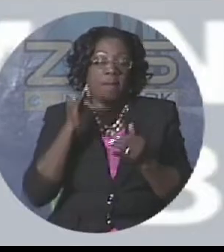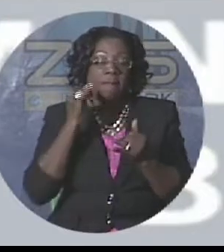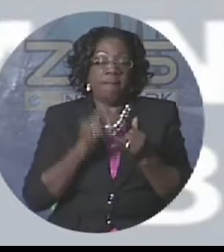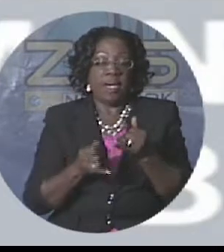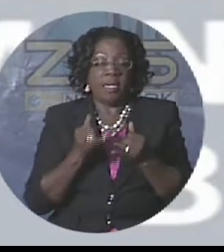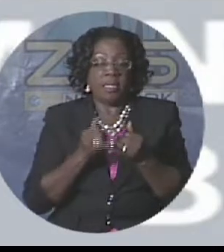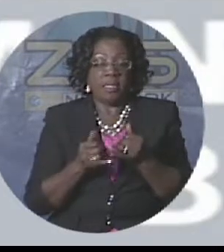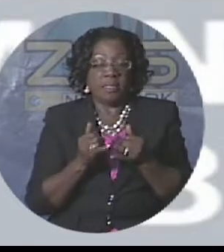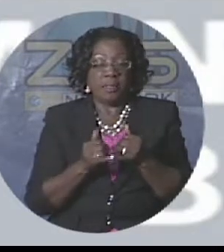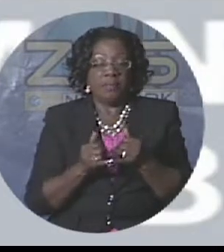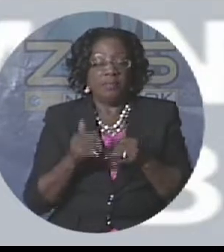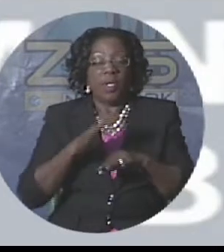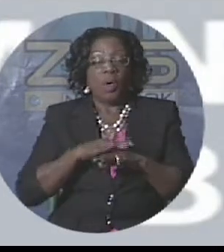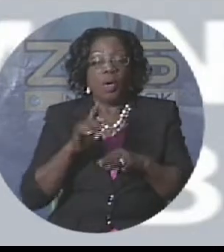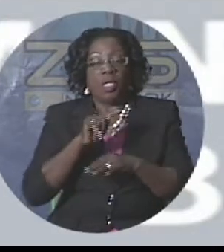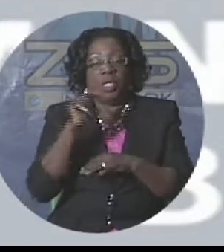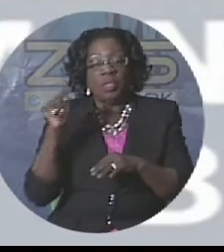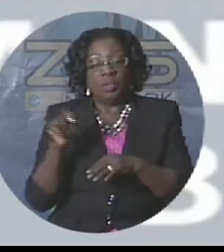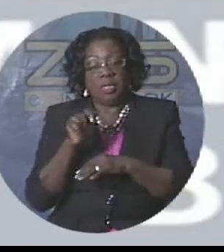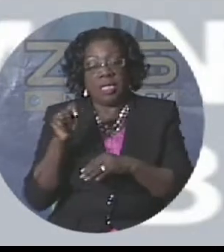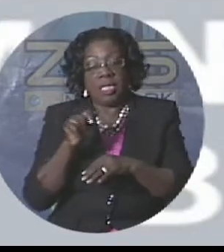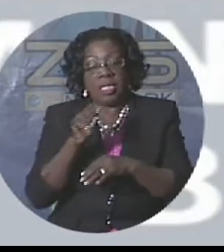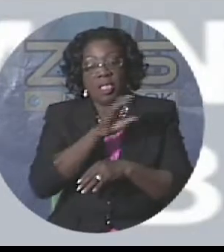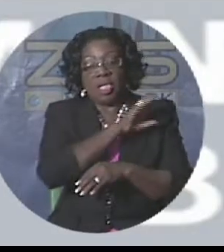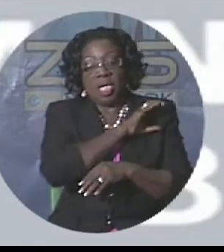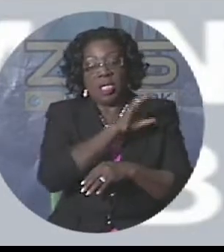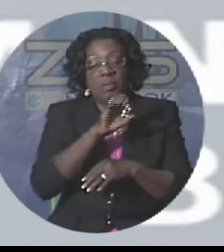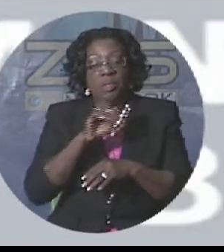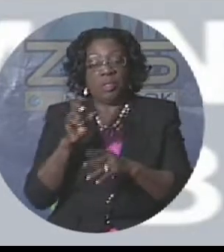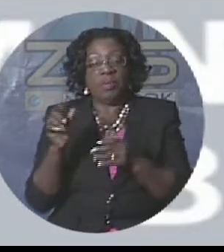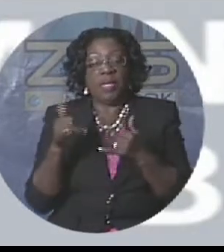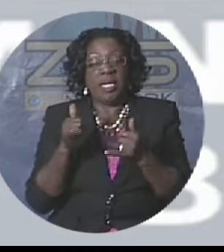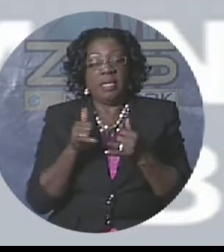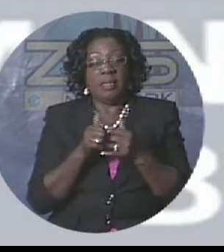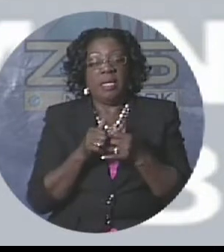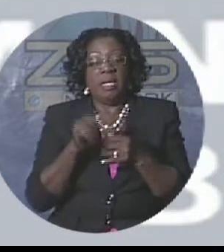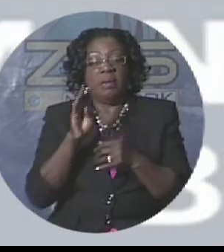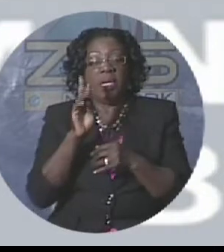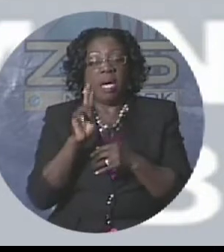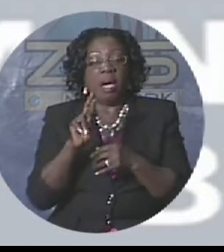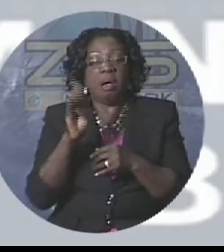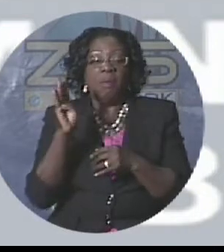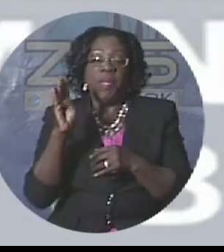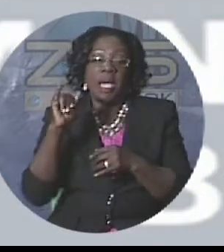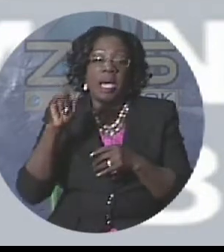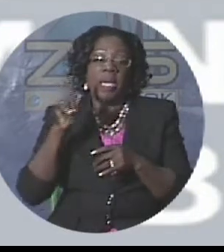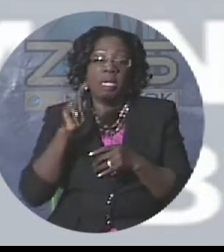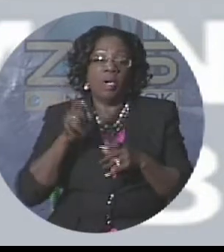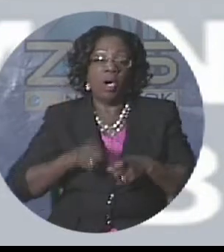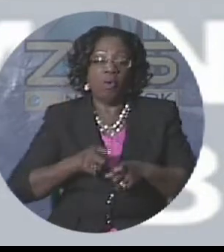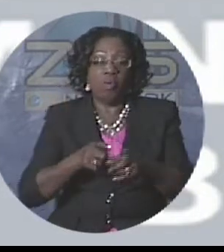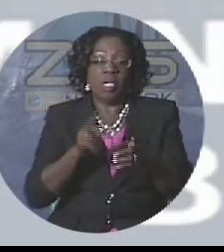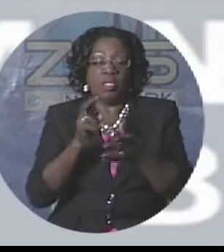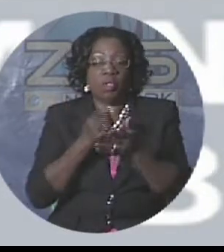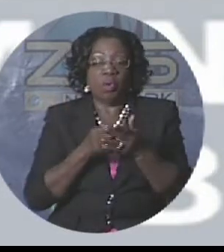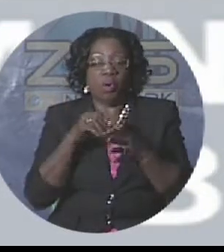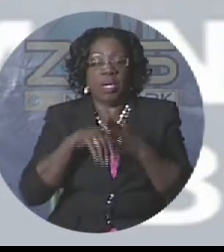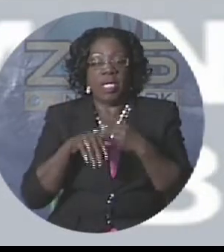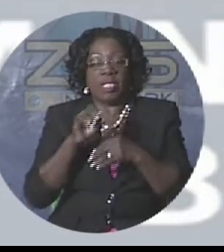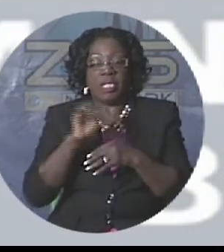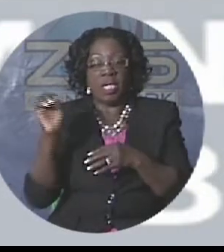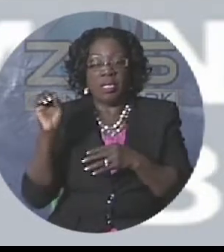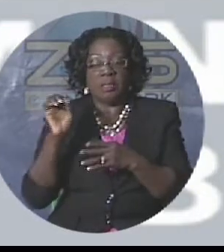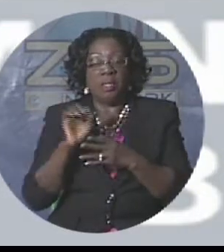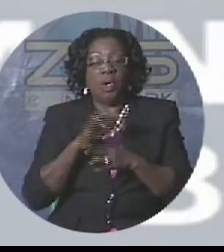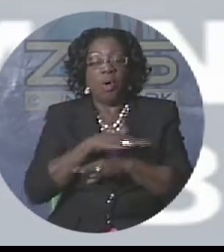baseball diamond on Tuesday, Lucius Fox won for 3 with a stolen base, an RBI, and a run scored for Charlotte in a